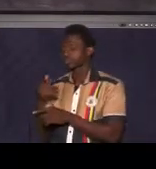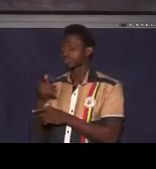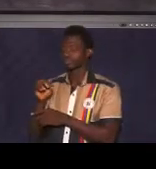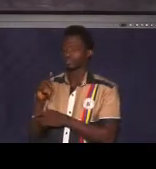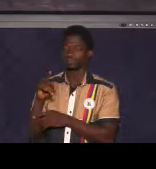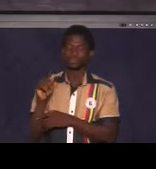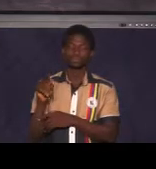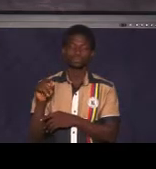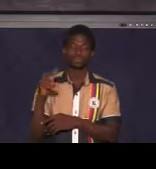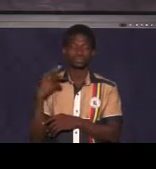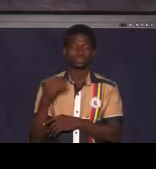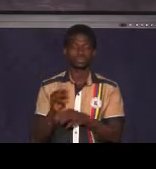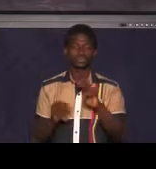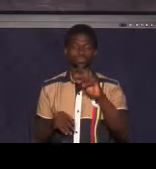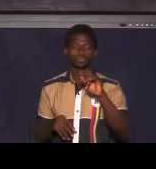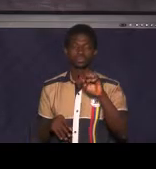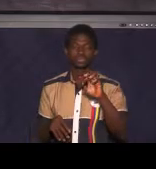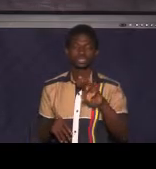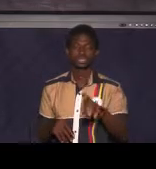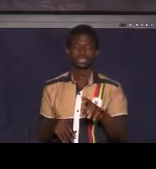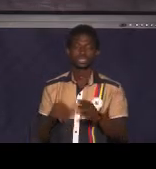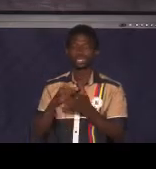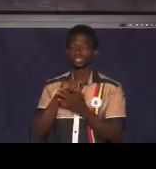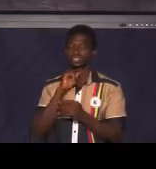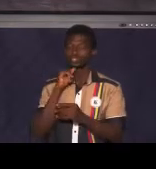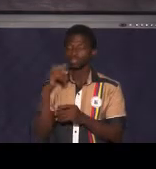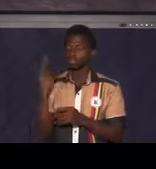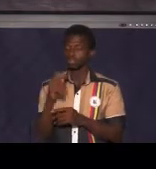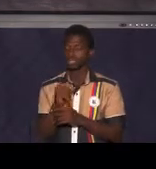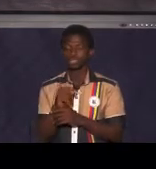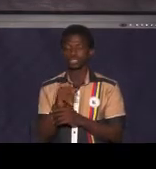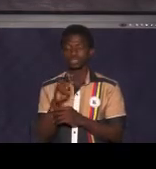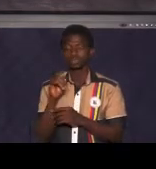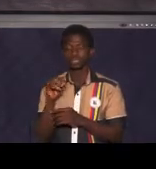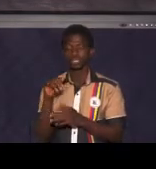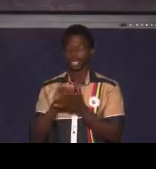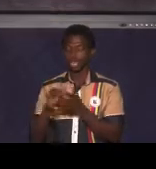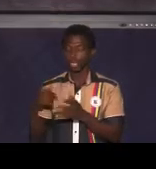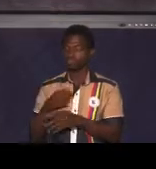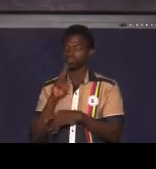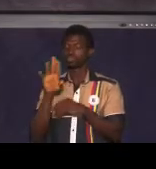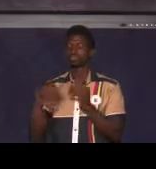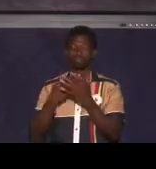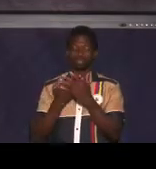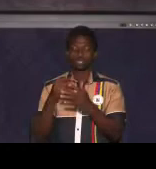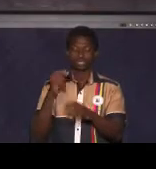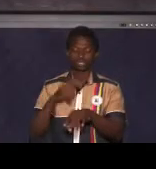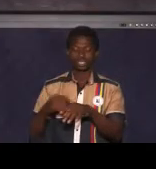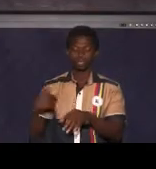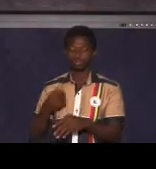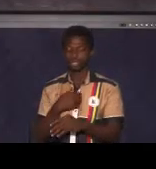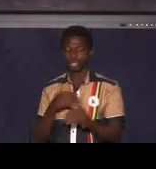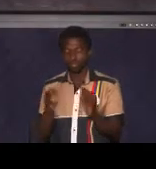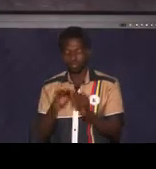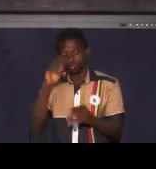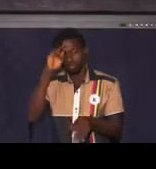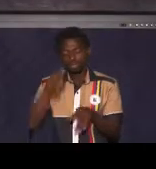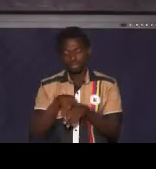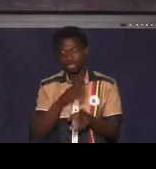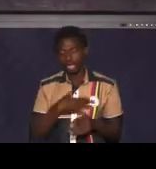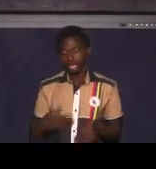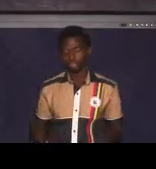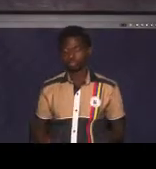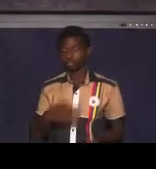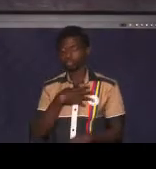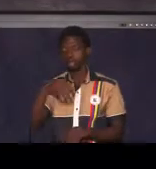of the meter, because it's not the meter that we use all the time. We have some smaller brothers, younger brothers of the meter,